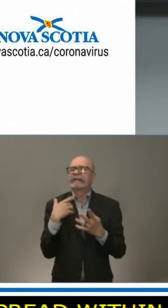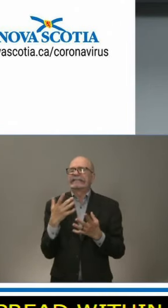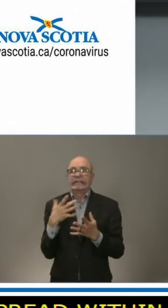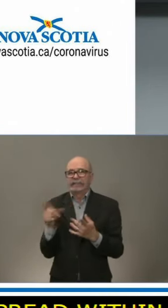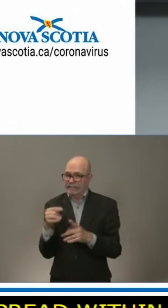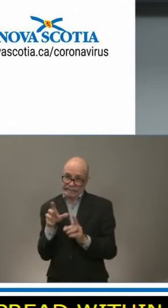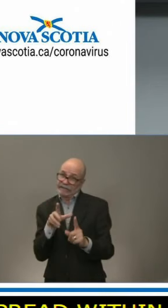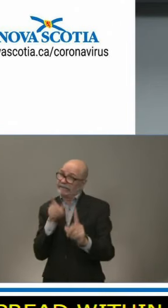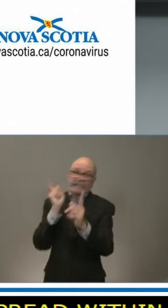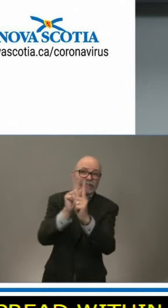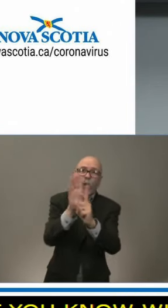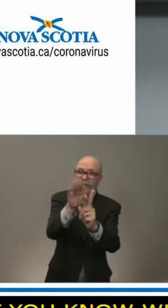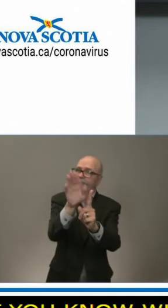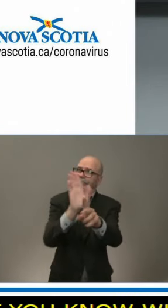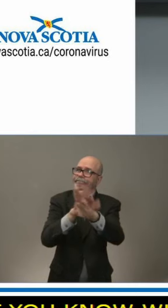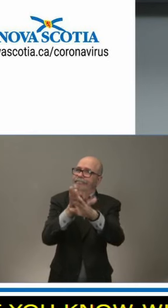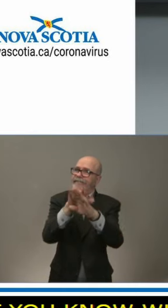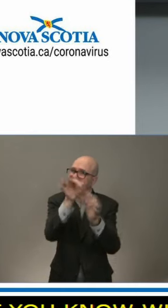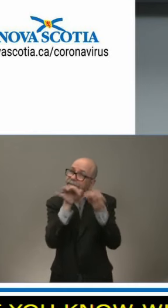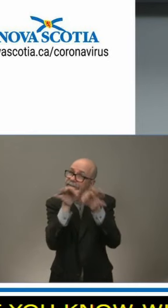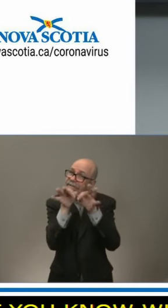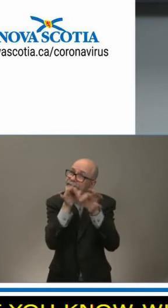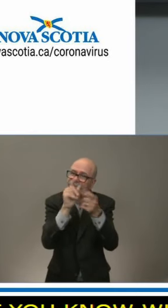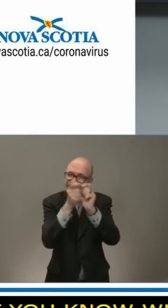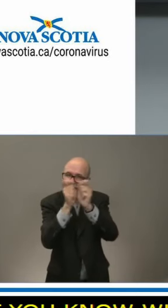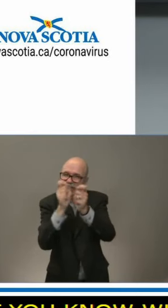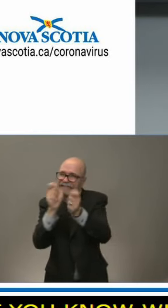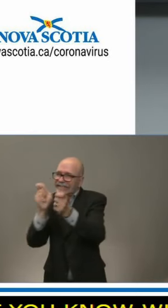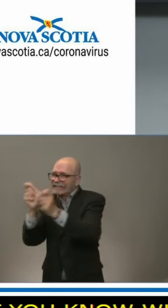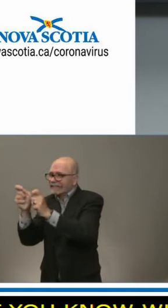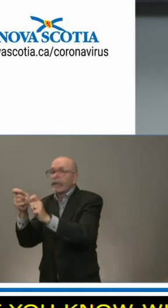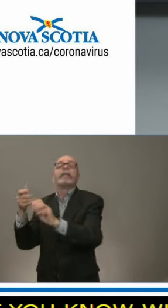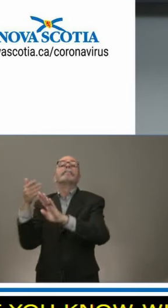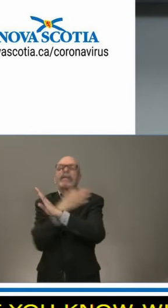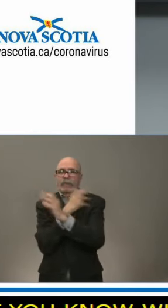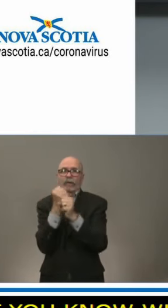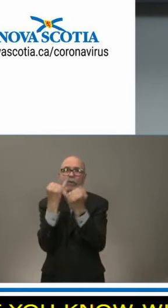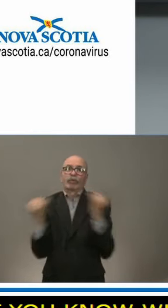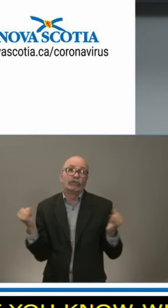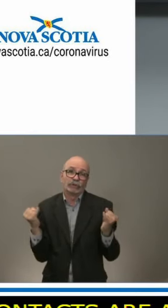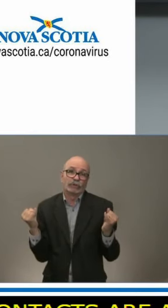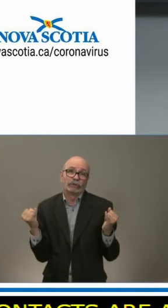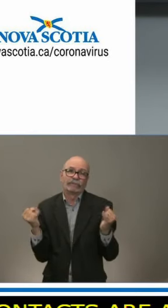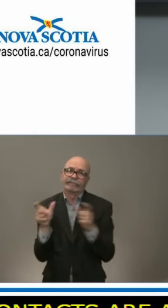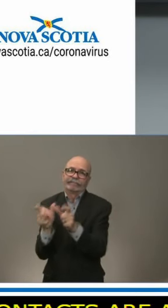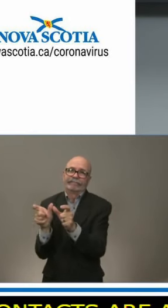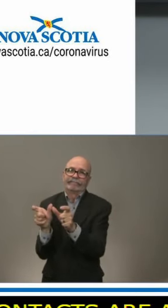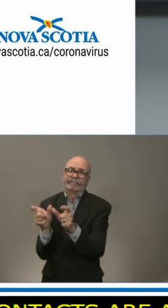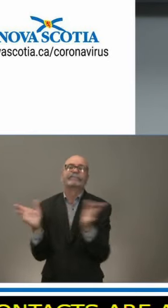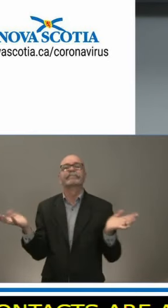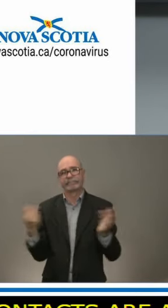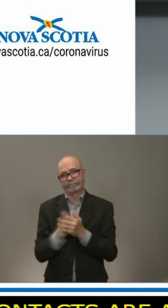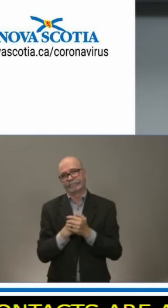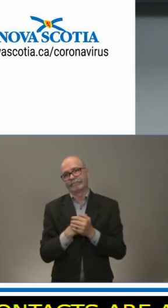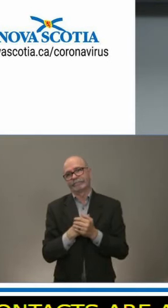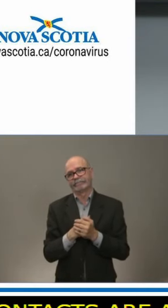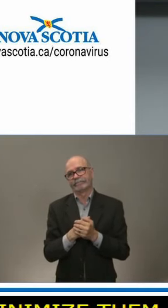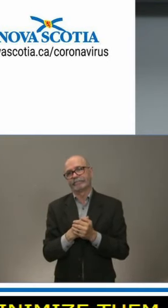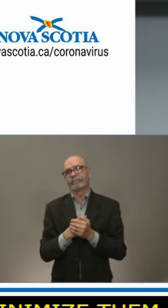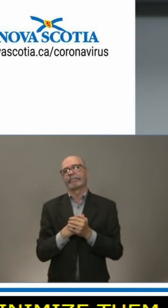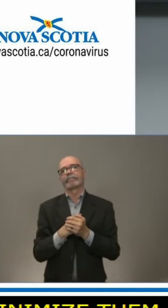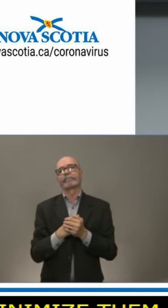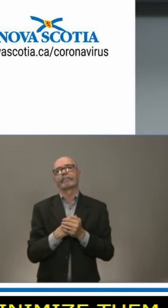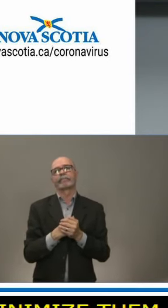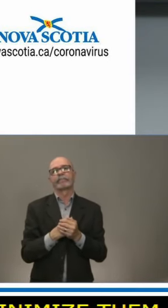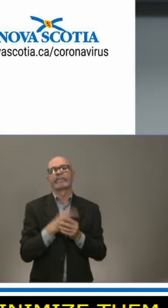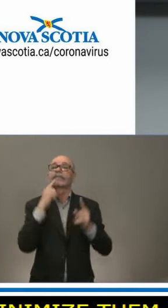minimize them spreading the disease, that is the one half. The other half is all the broad public health measures that are happening in the community to